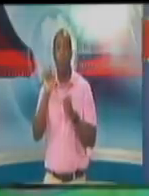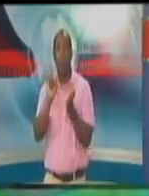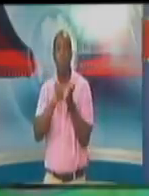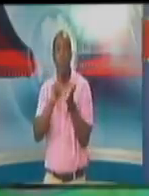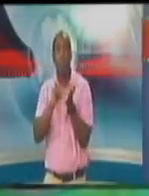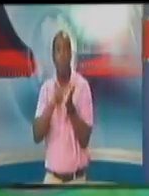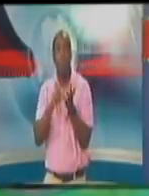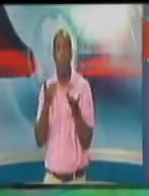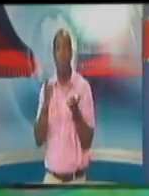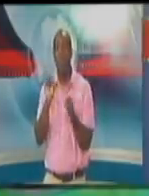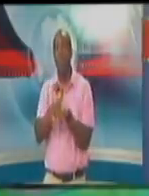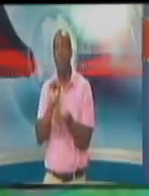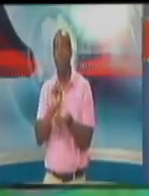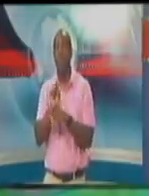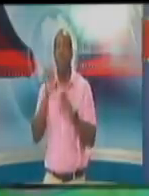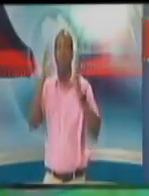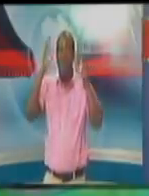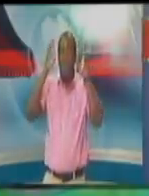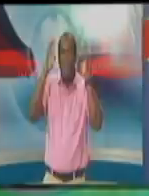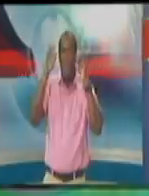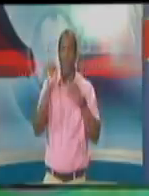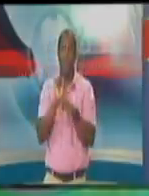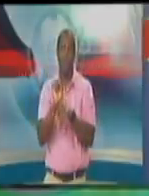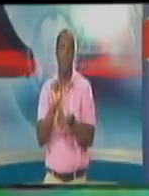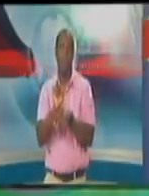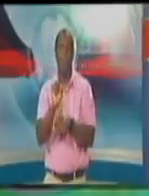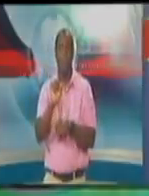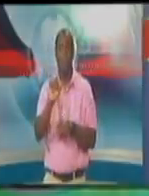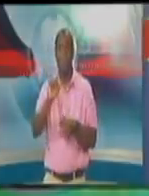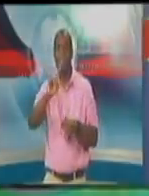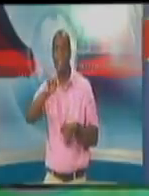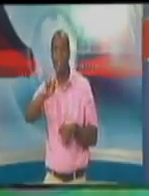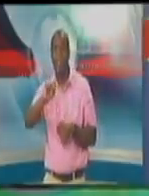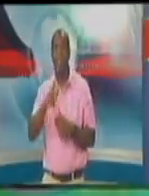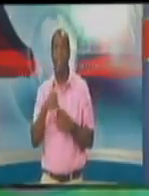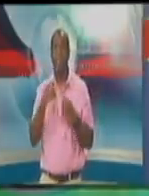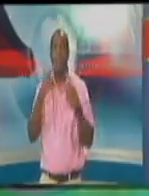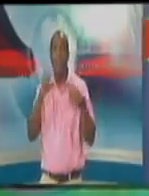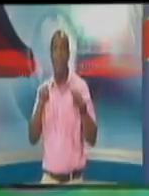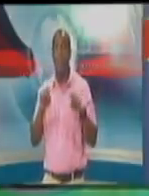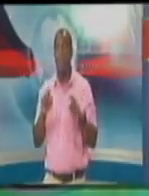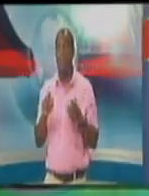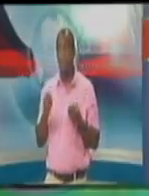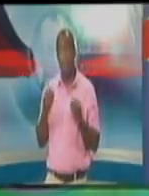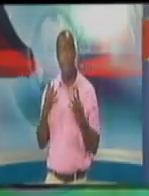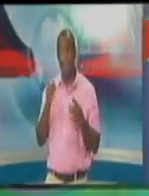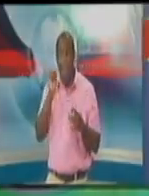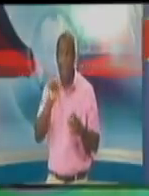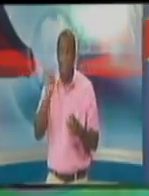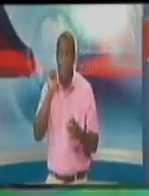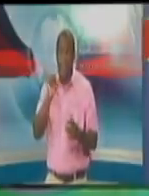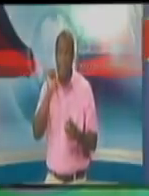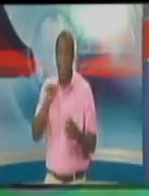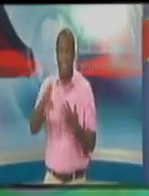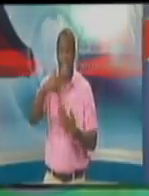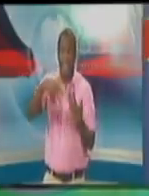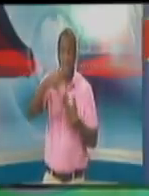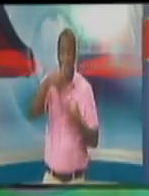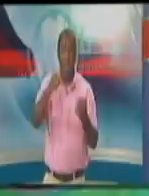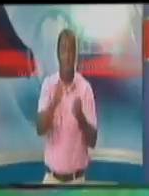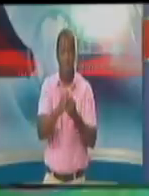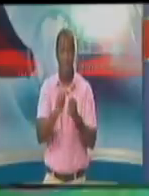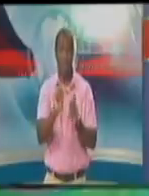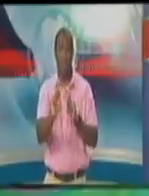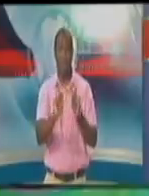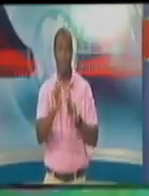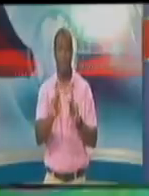day. And Minister of Health, people seem to be getting restless, aside from just the complacency. They're getting very, very restless. And